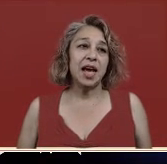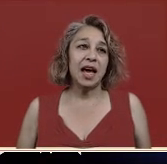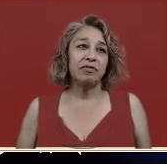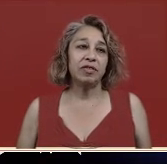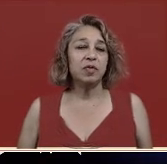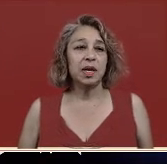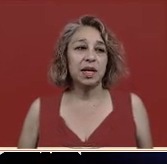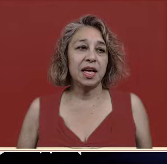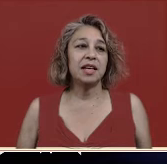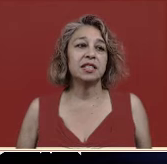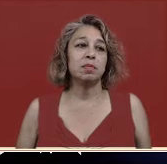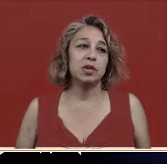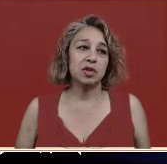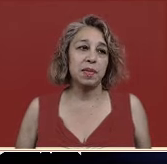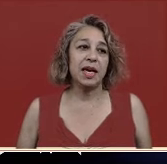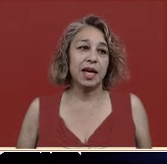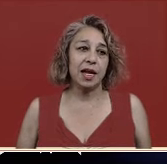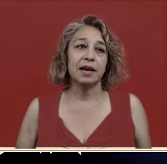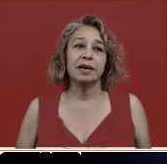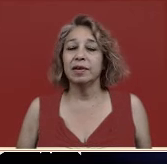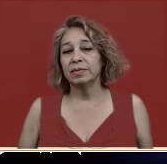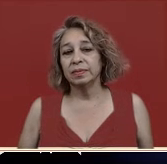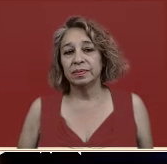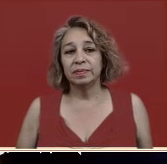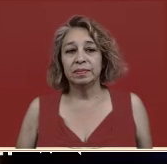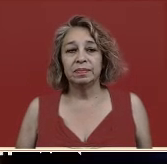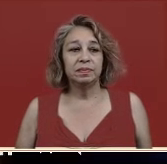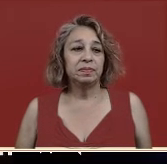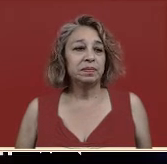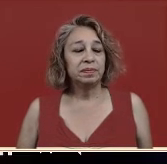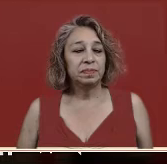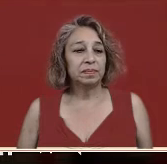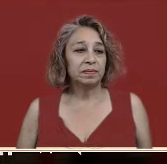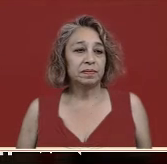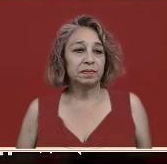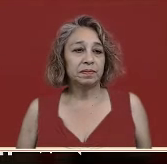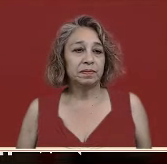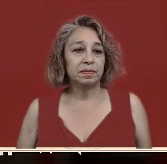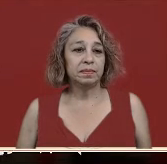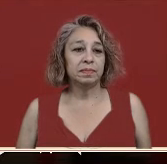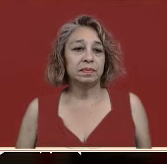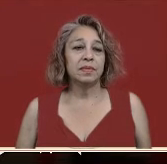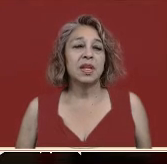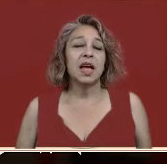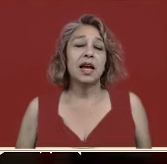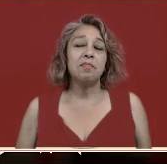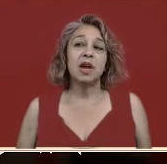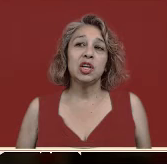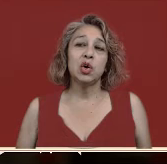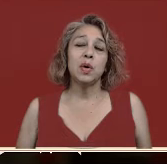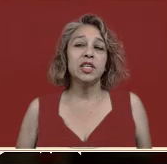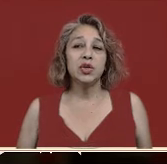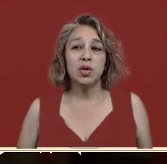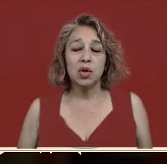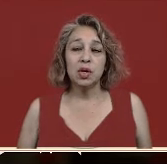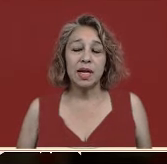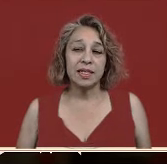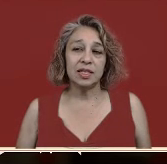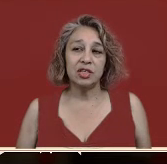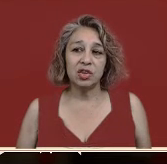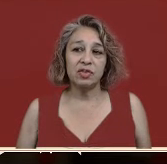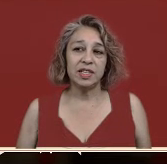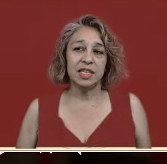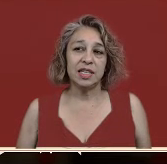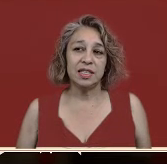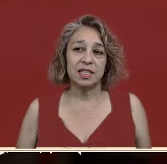taking half of what he is supposed to be getting. No voy a utilizar los servicios. I am not going to utilize